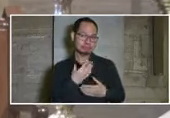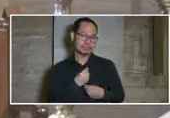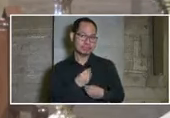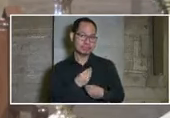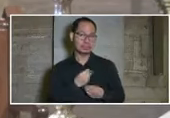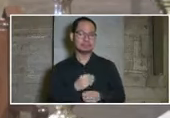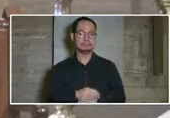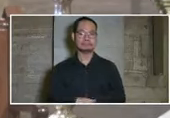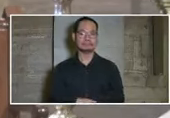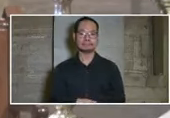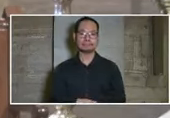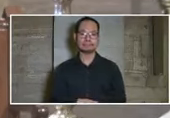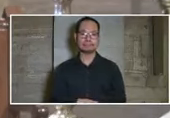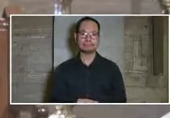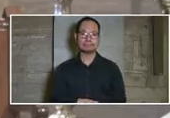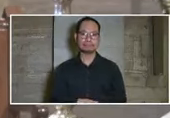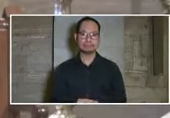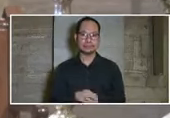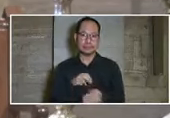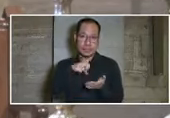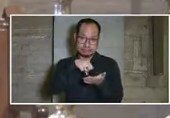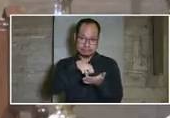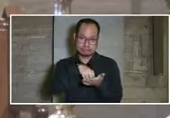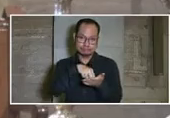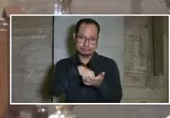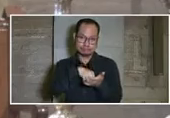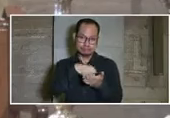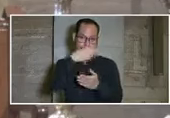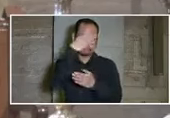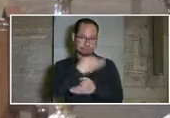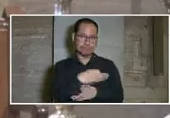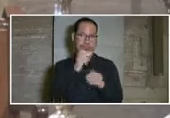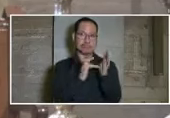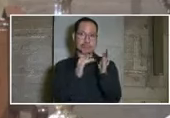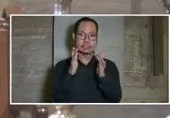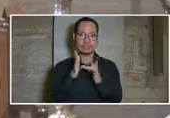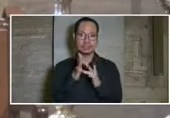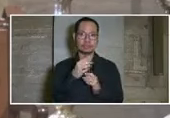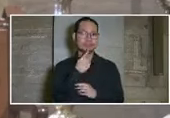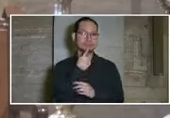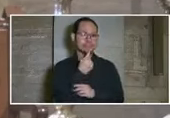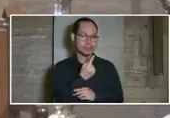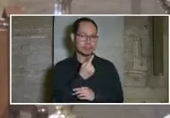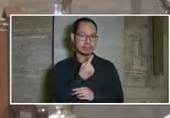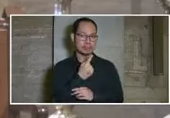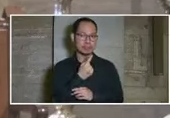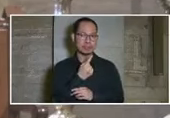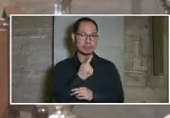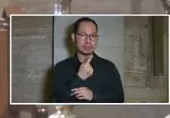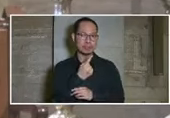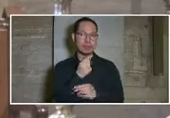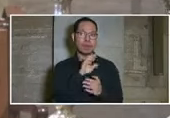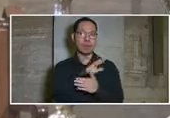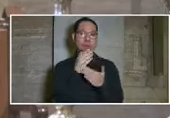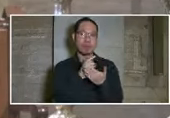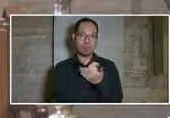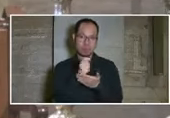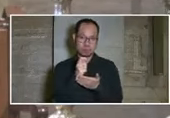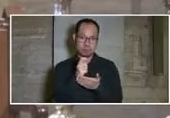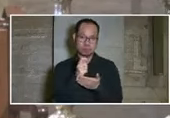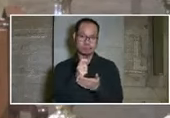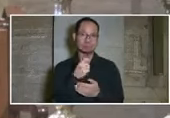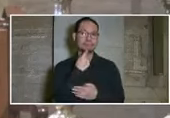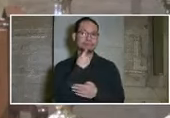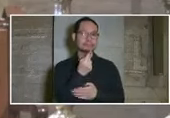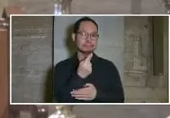trembling. She fell down before Jesus and told him the whole truth.